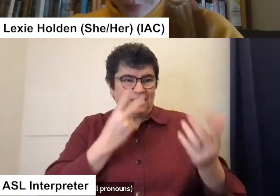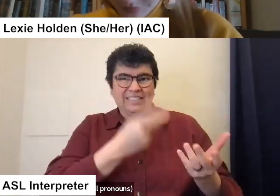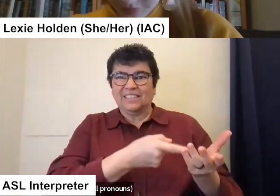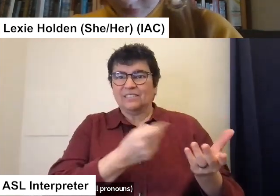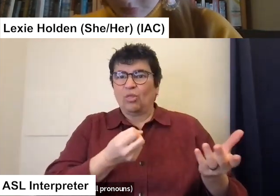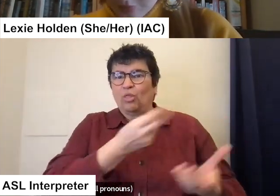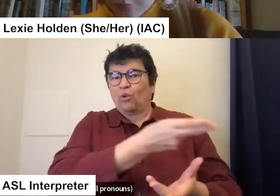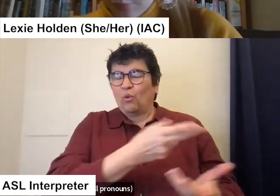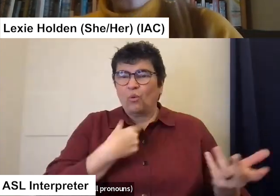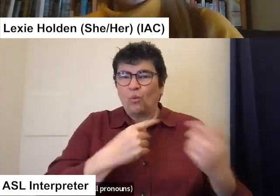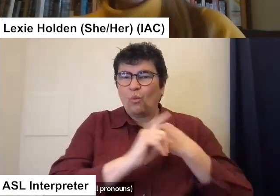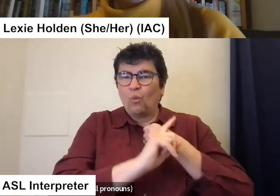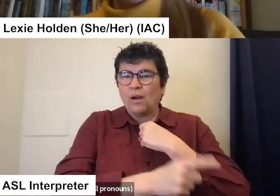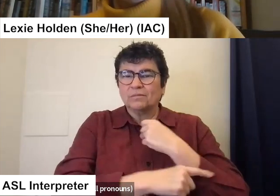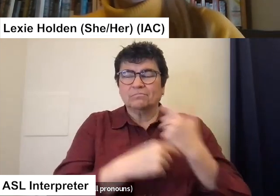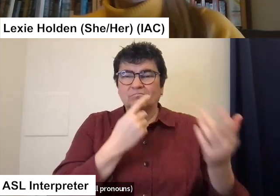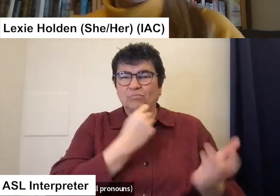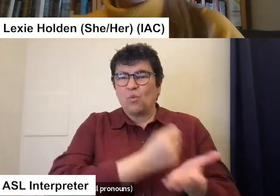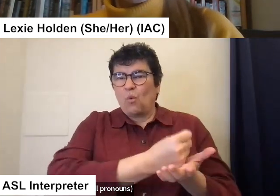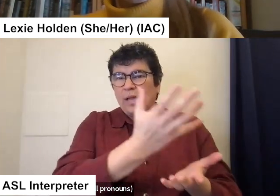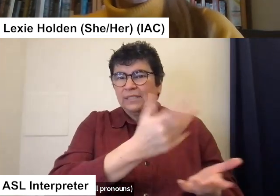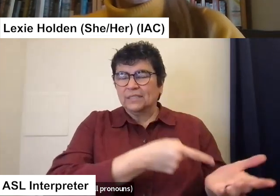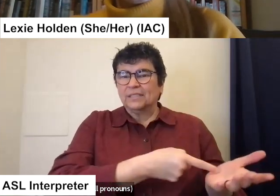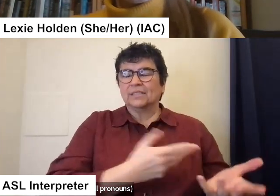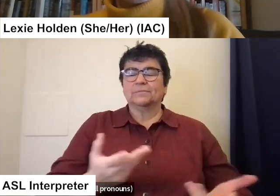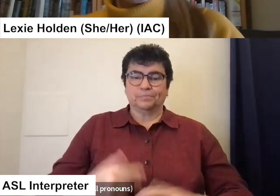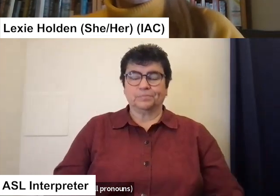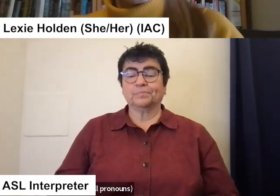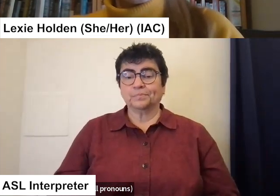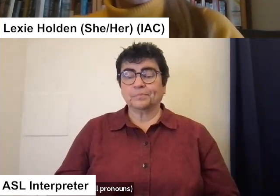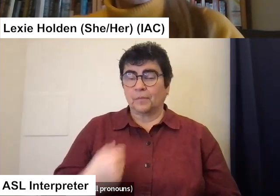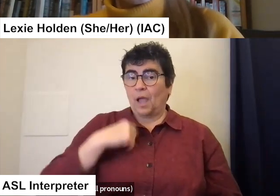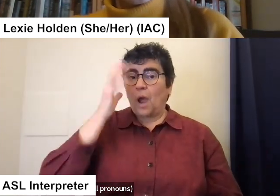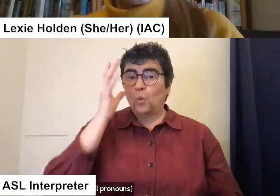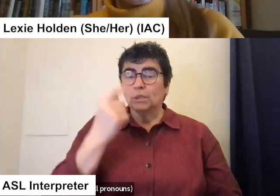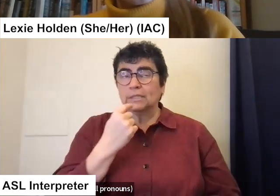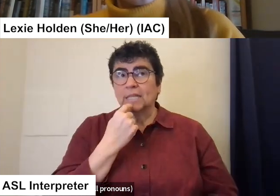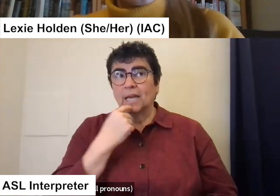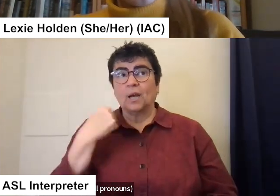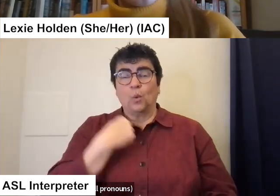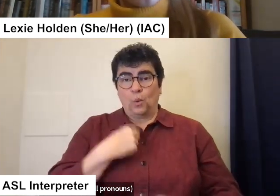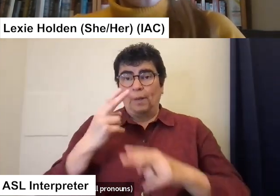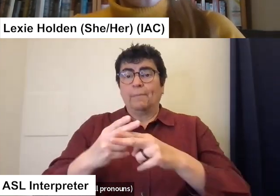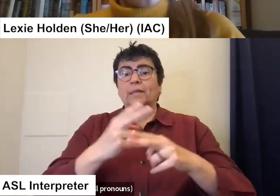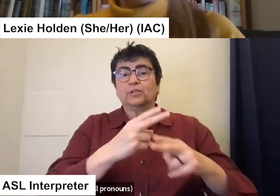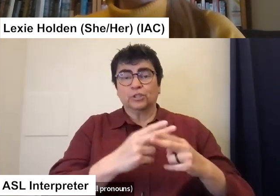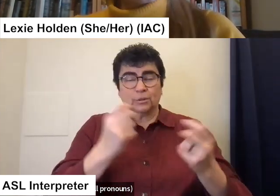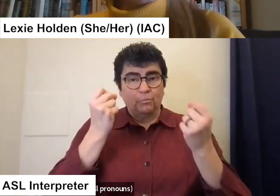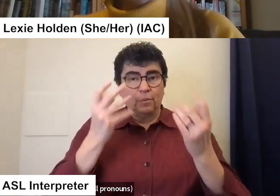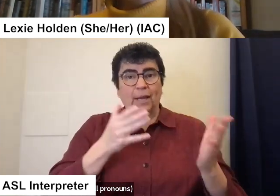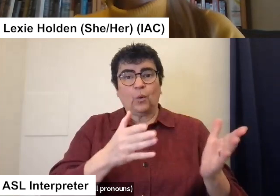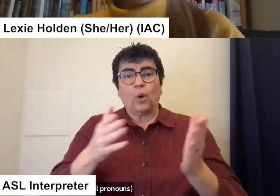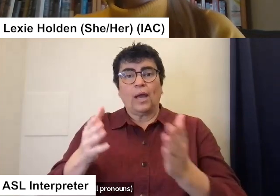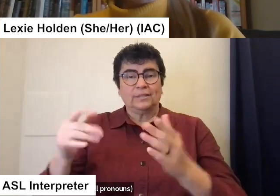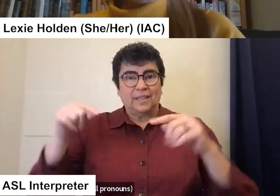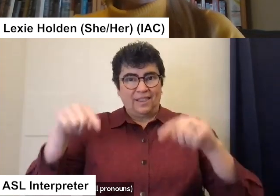going to waste. I would say that we have mentioned a lot of the ways that